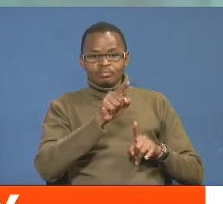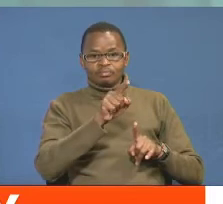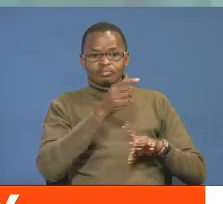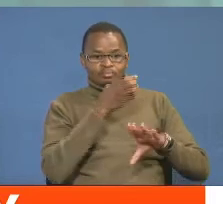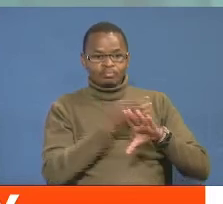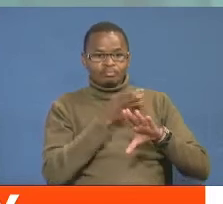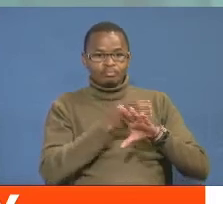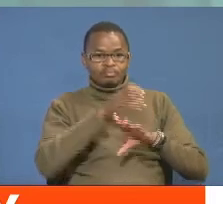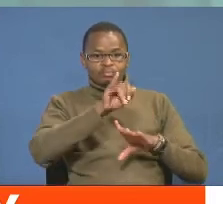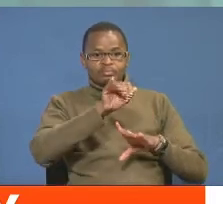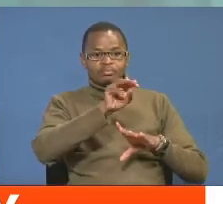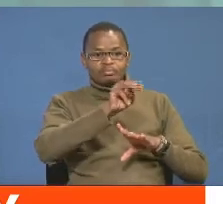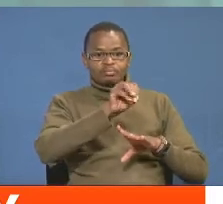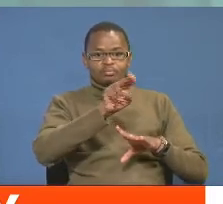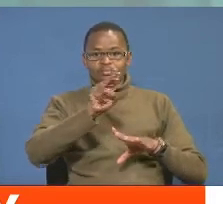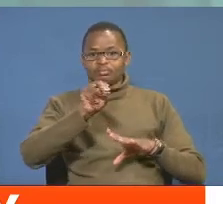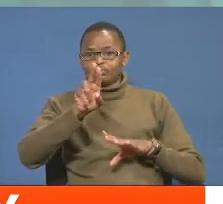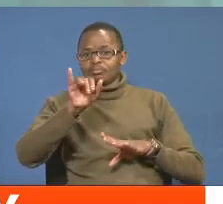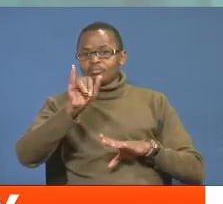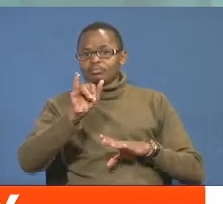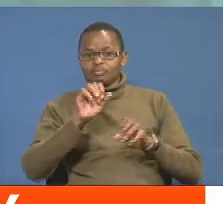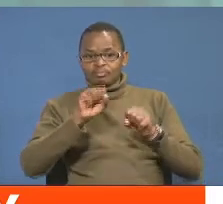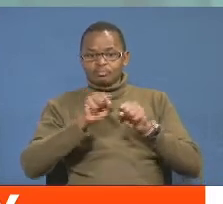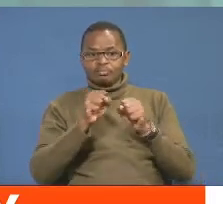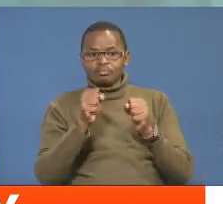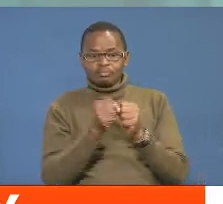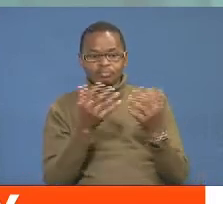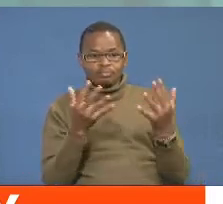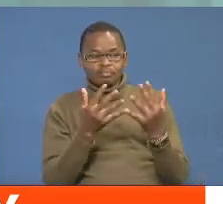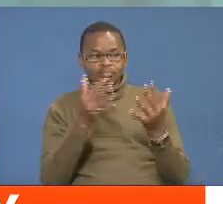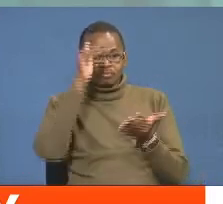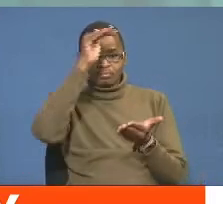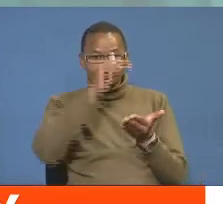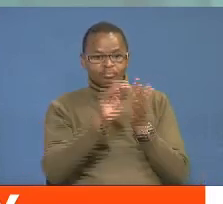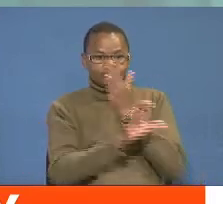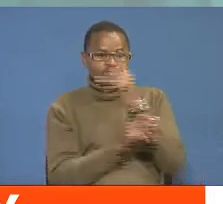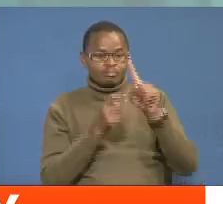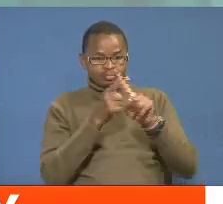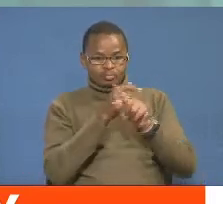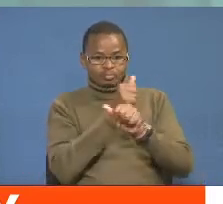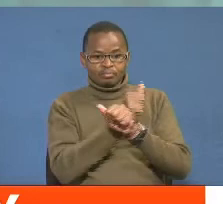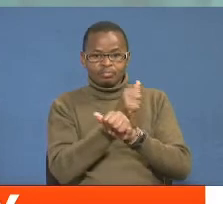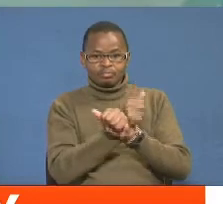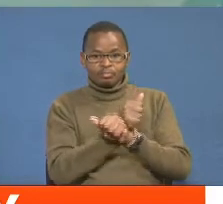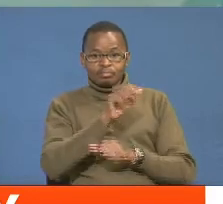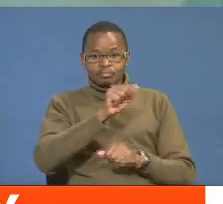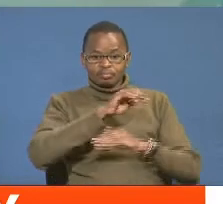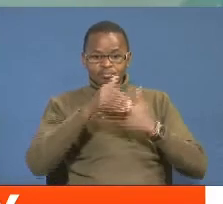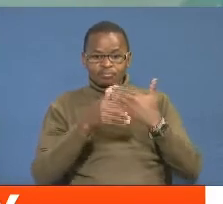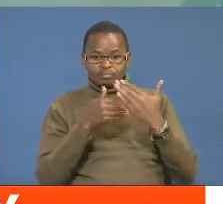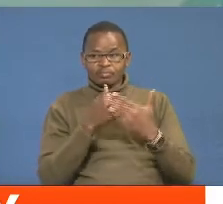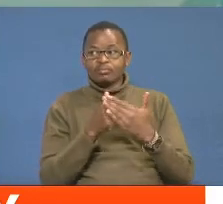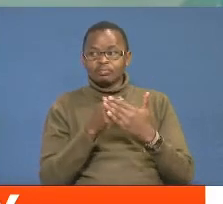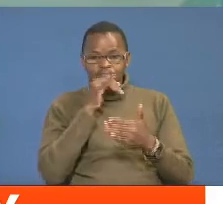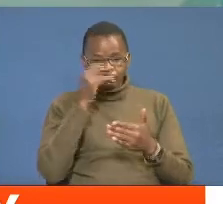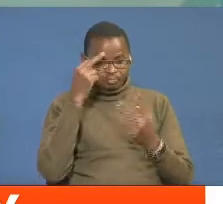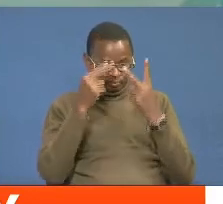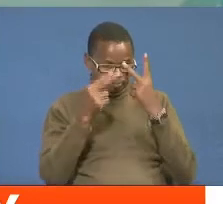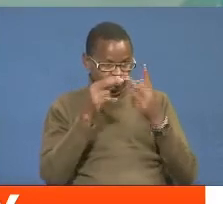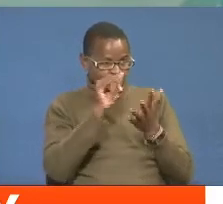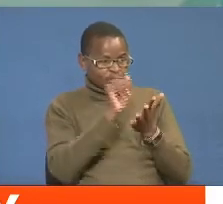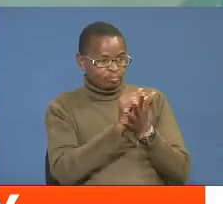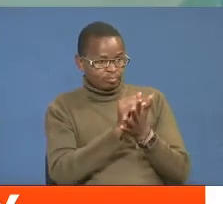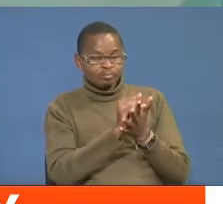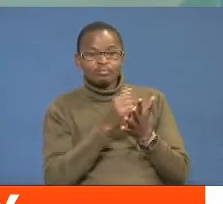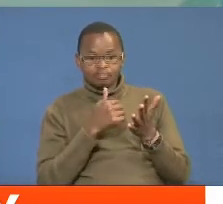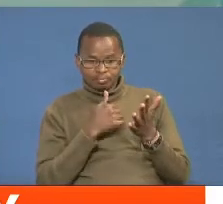particular herd immunity that, of course, will sort of alleviate the country from danger? Yeah, everybody is looking forward to that.